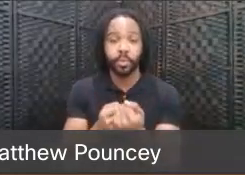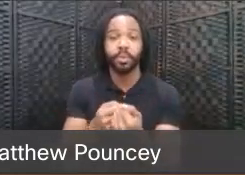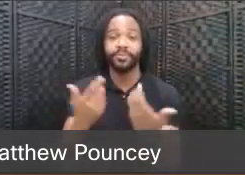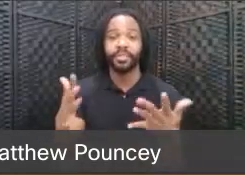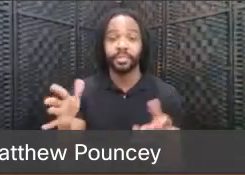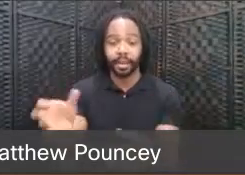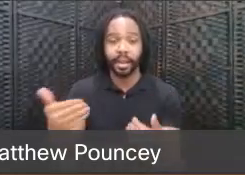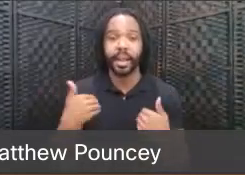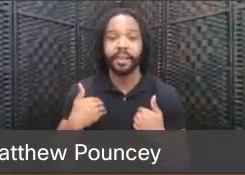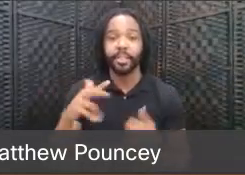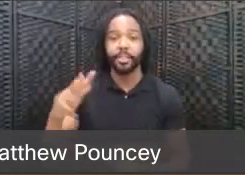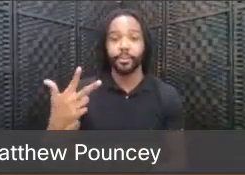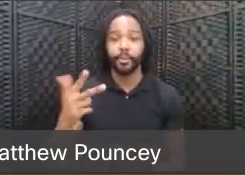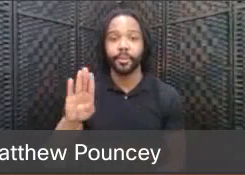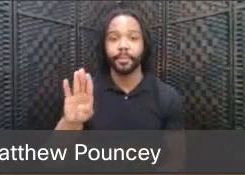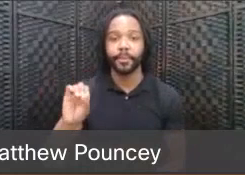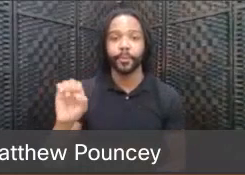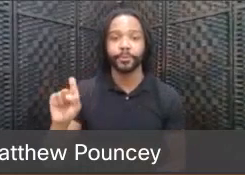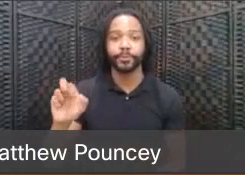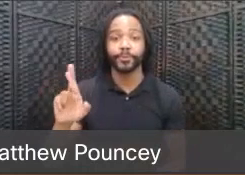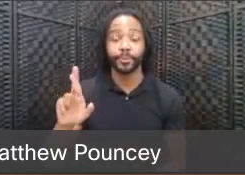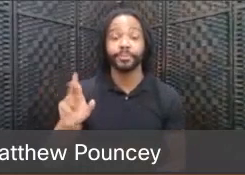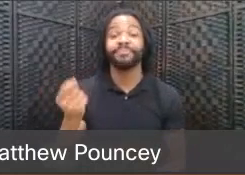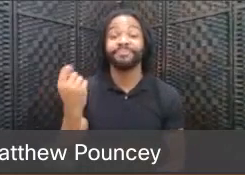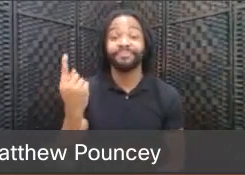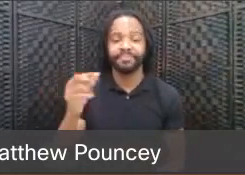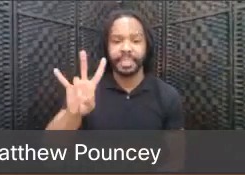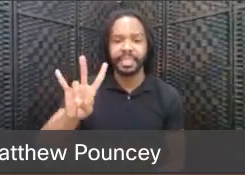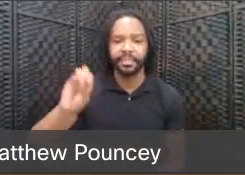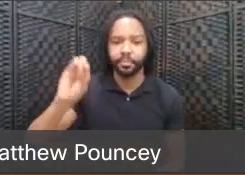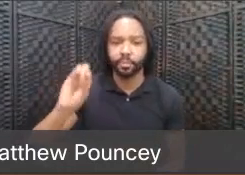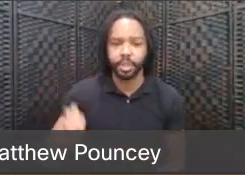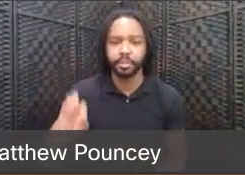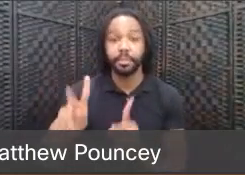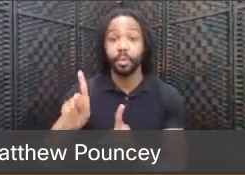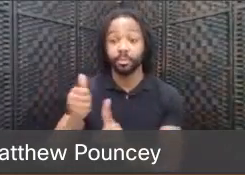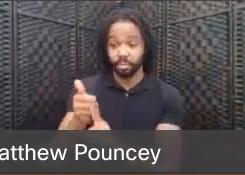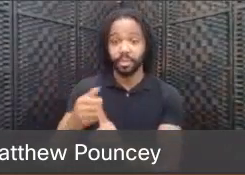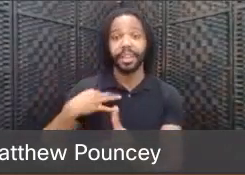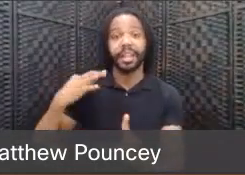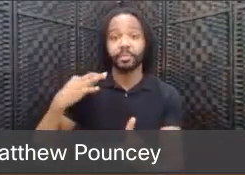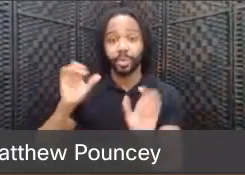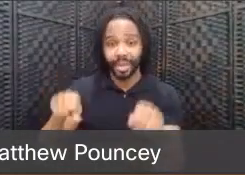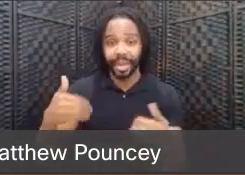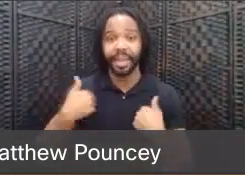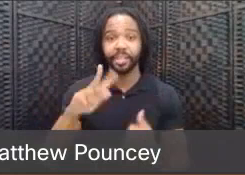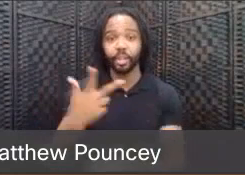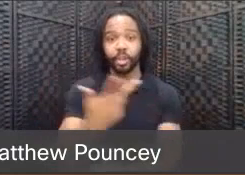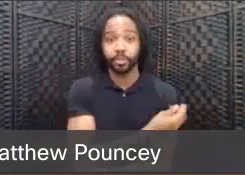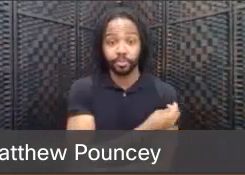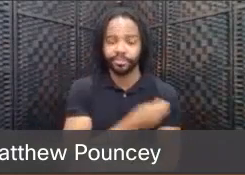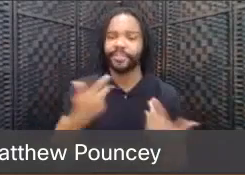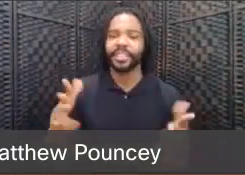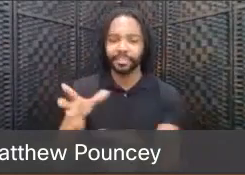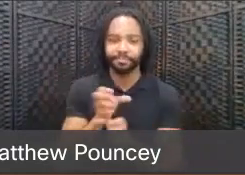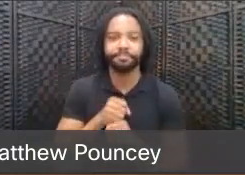gotten boosters, 70% of people who are eligible have gotten their booster. And we